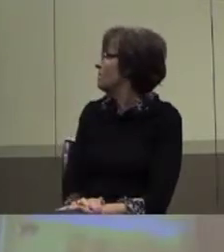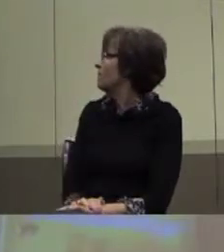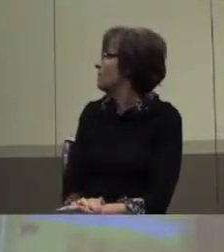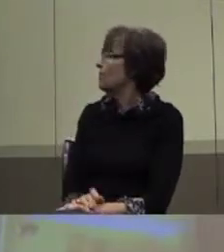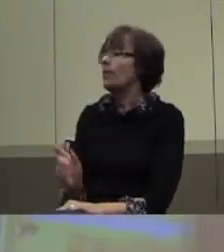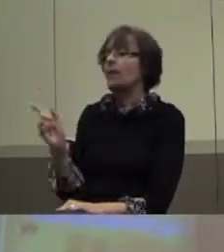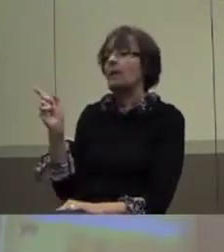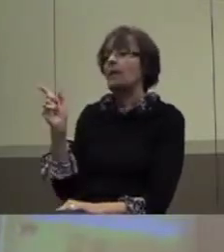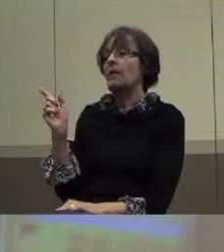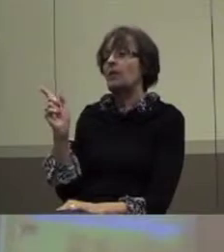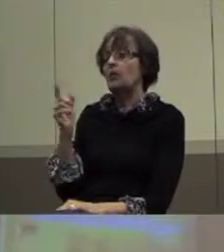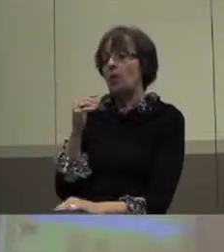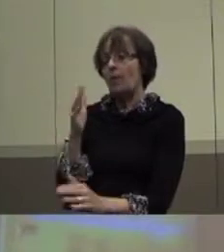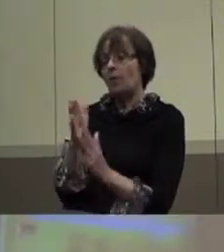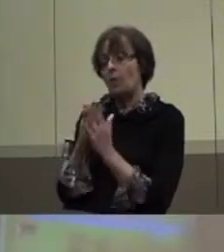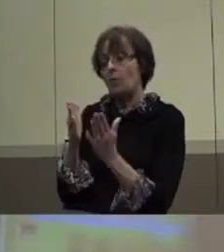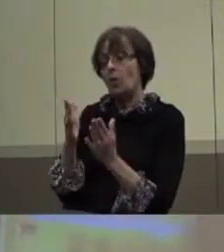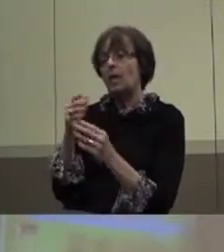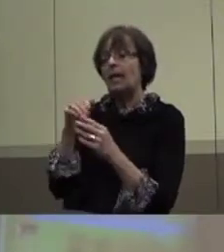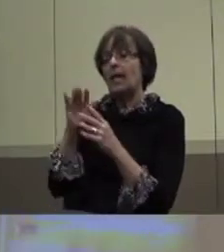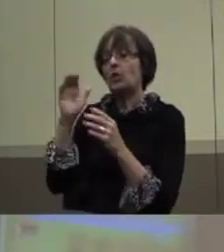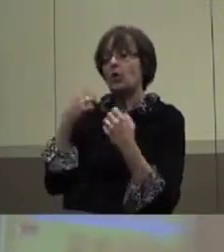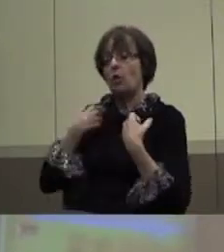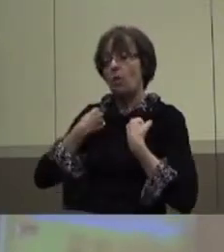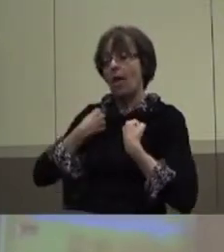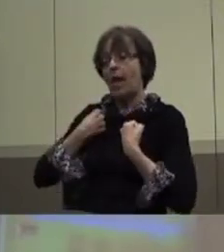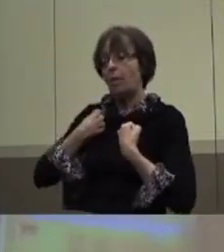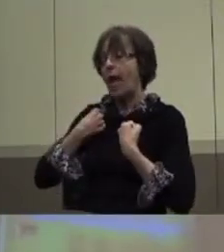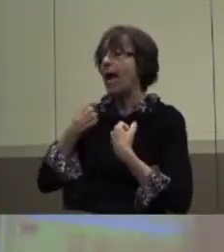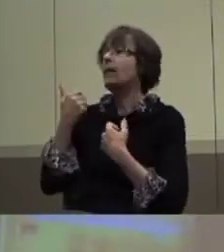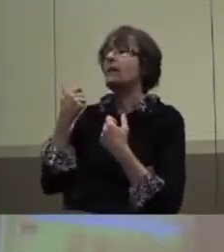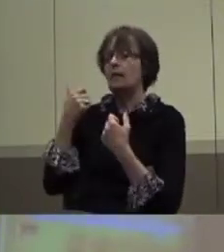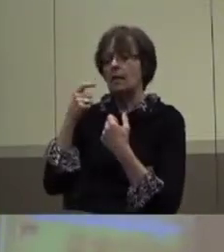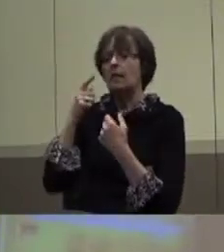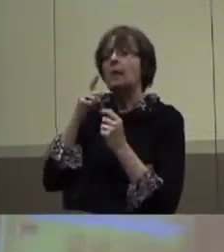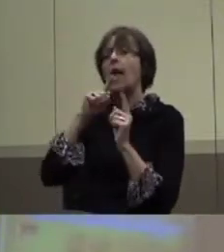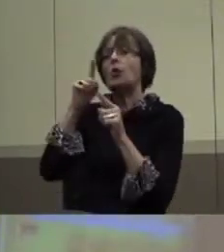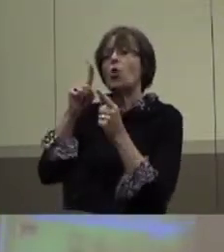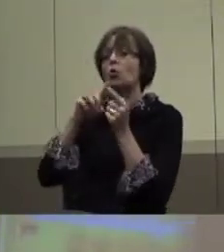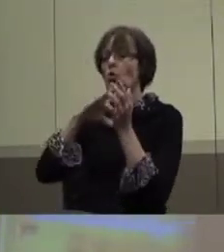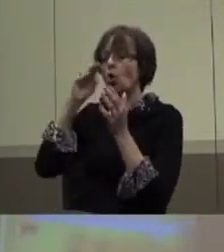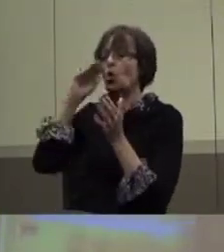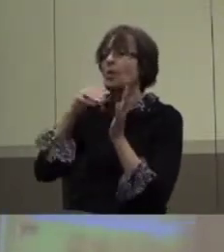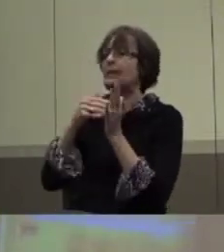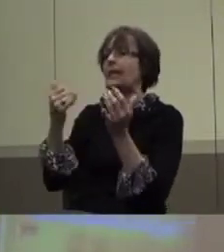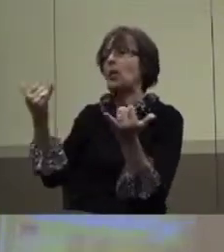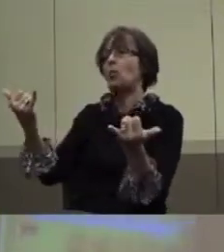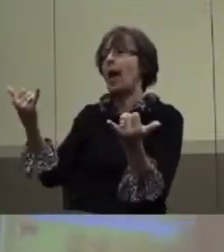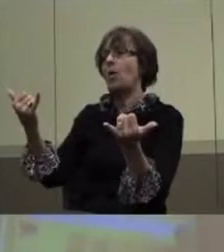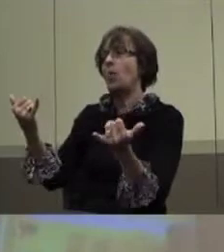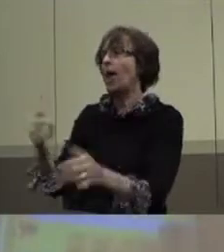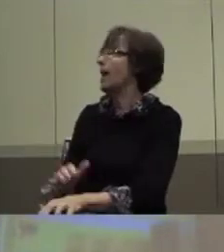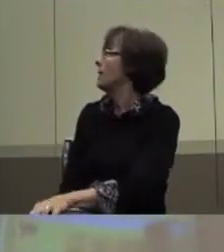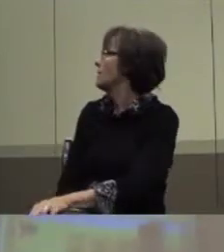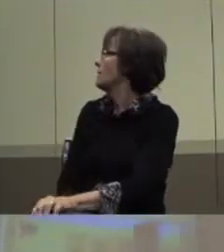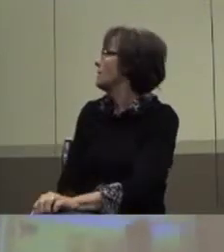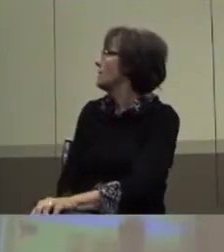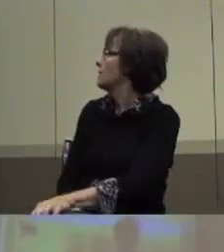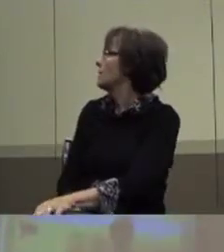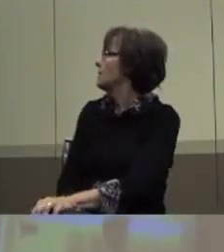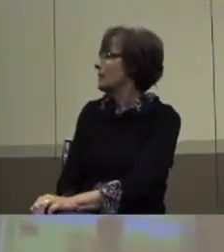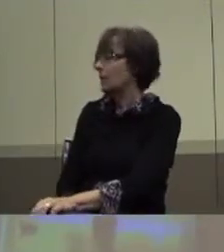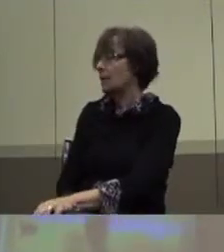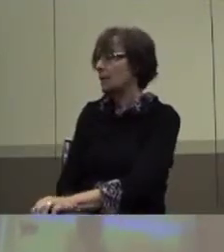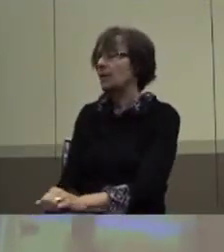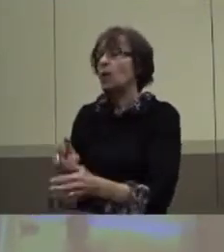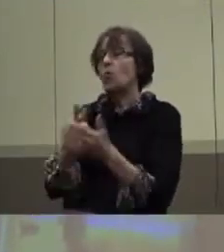Tomorrow will be Saturday. Good. Okay. Now, before we continue, we need